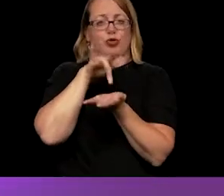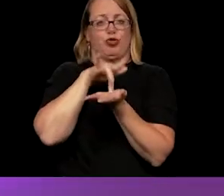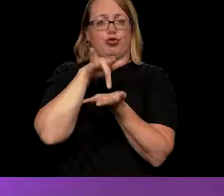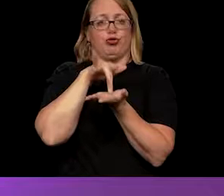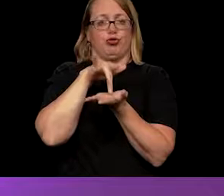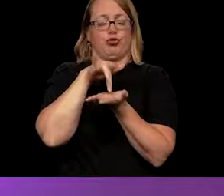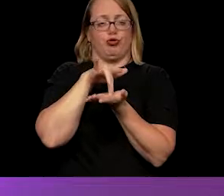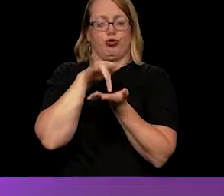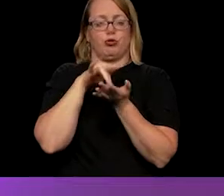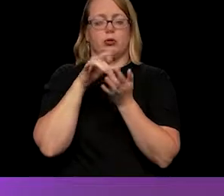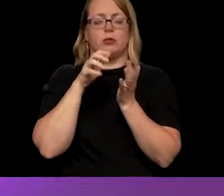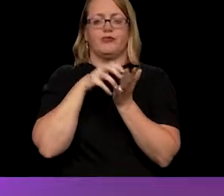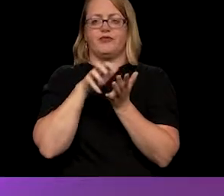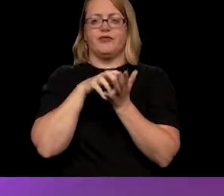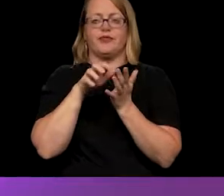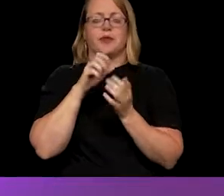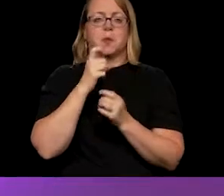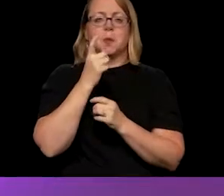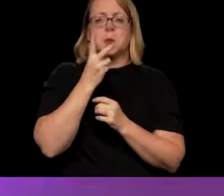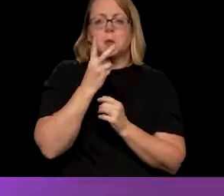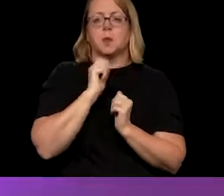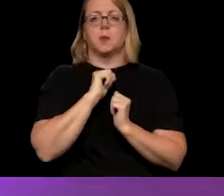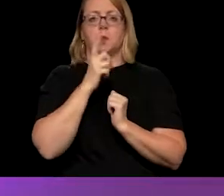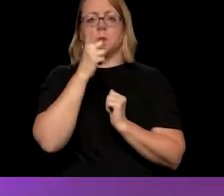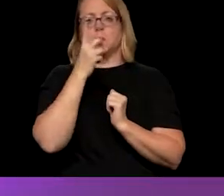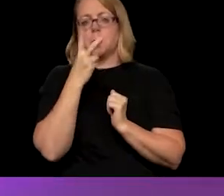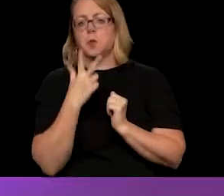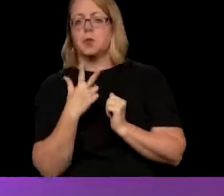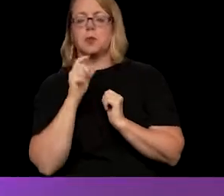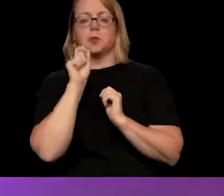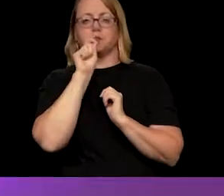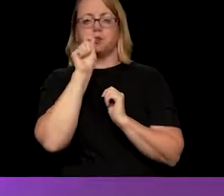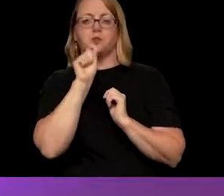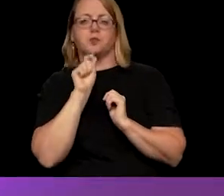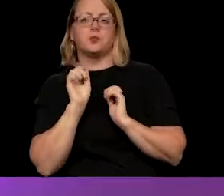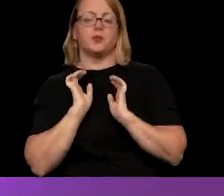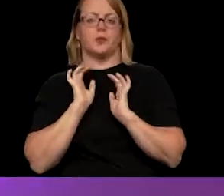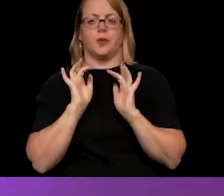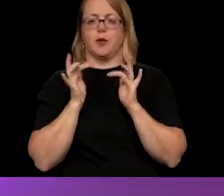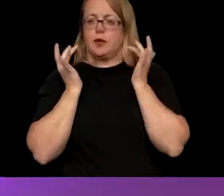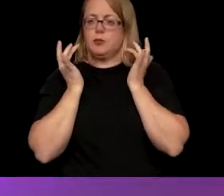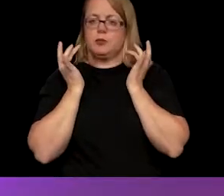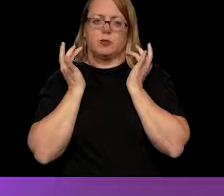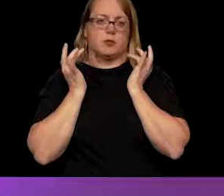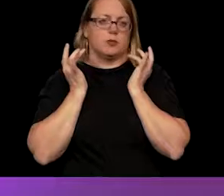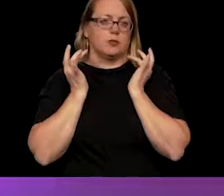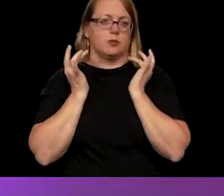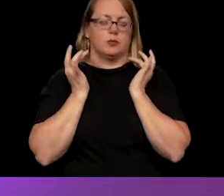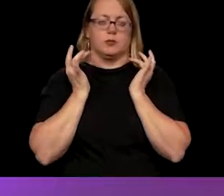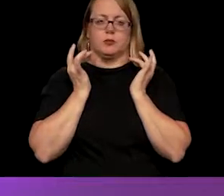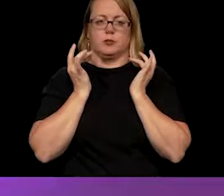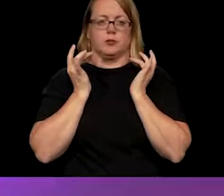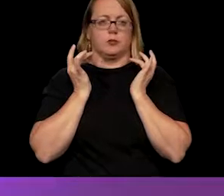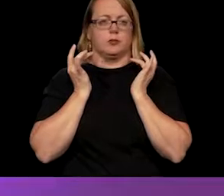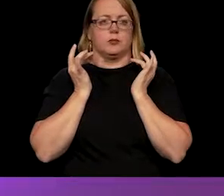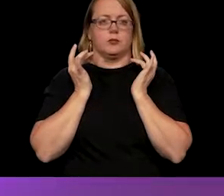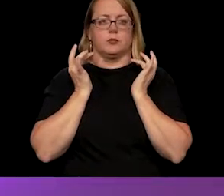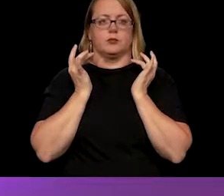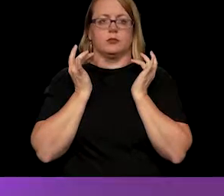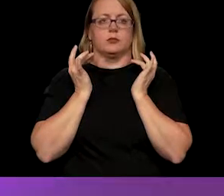paint, maybe even wipe it off so you don't have too much. And these are just little small horizontal